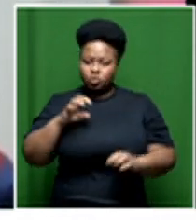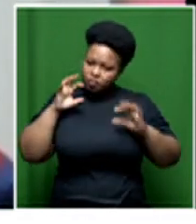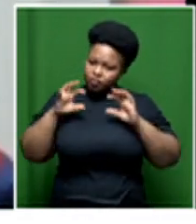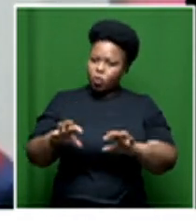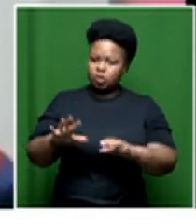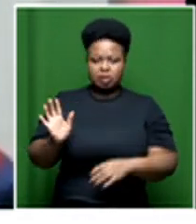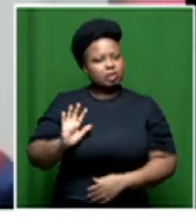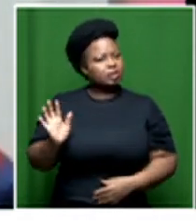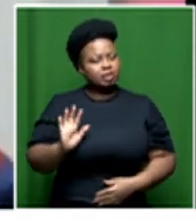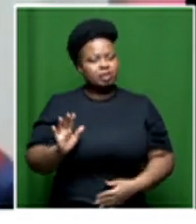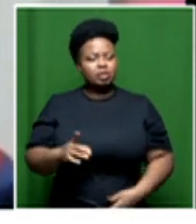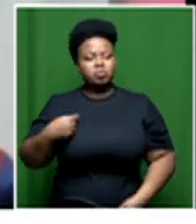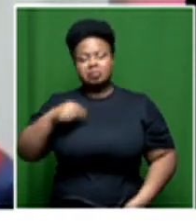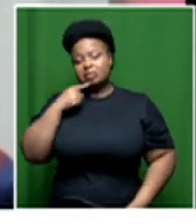it's